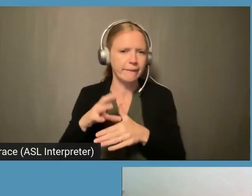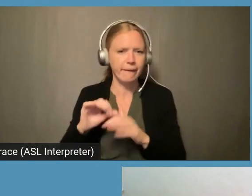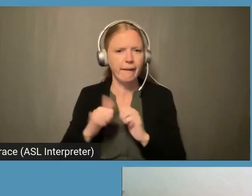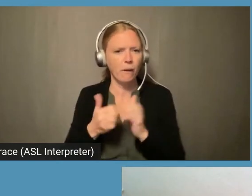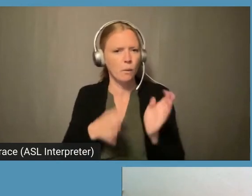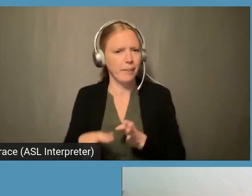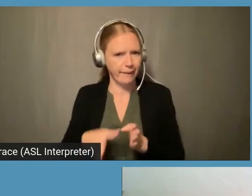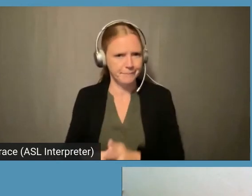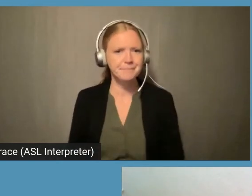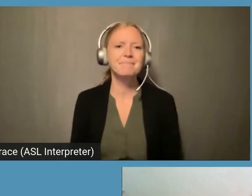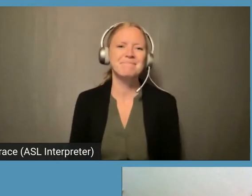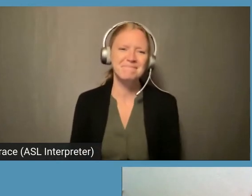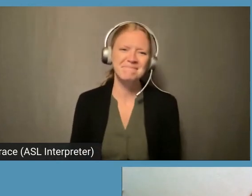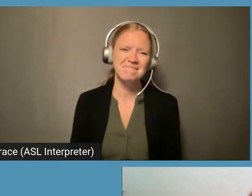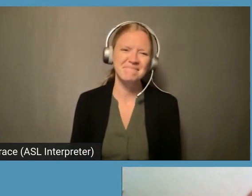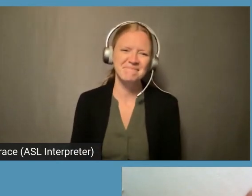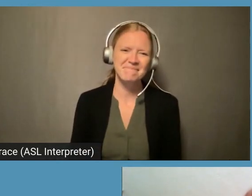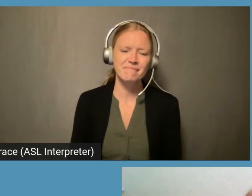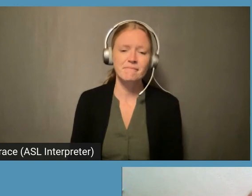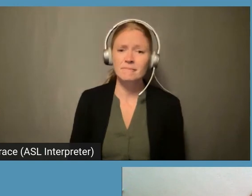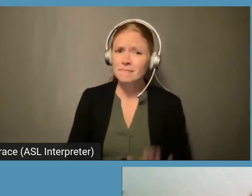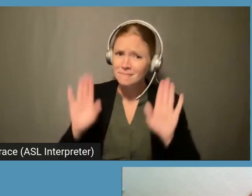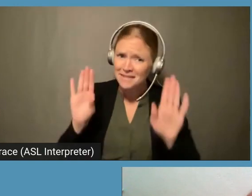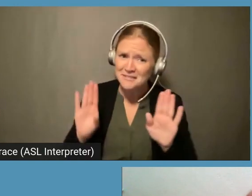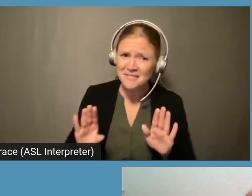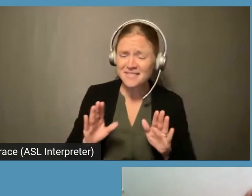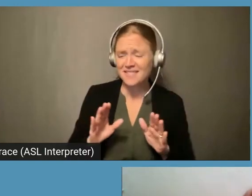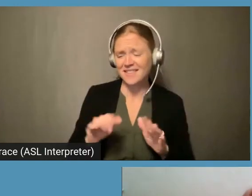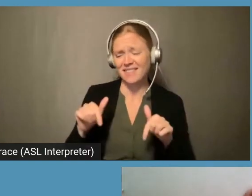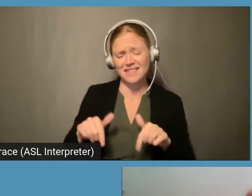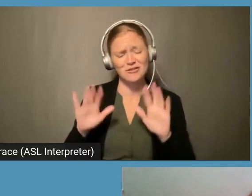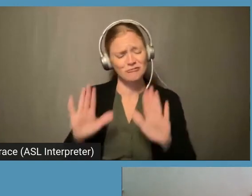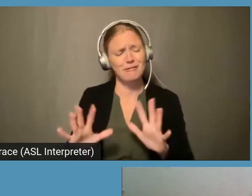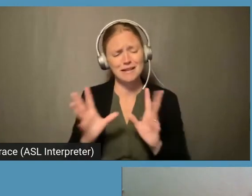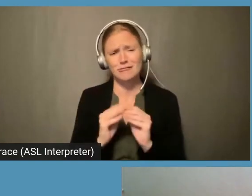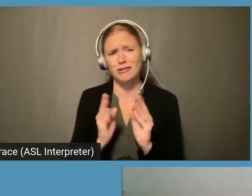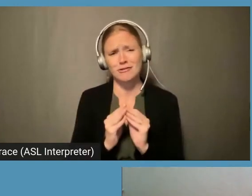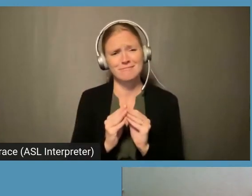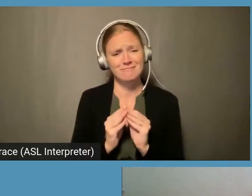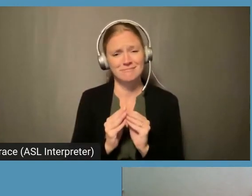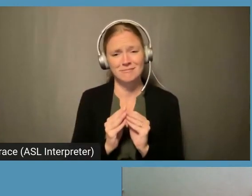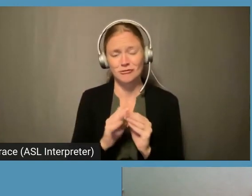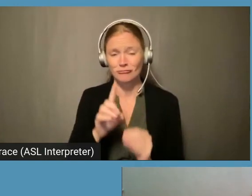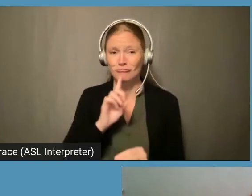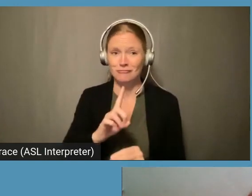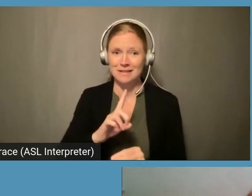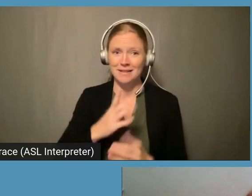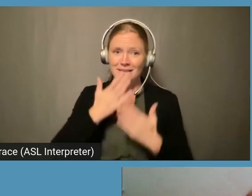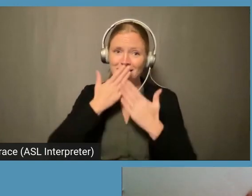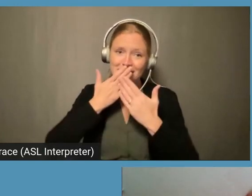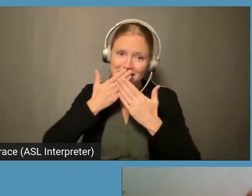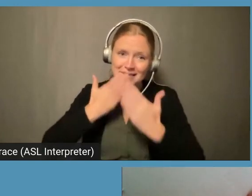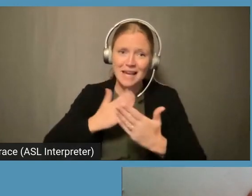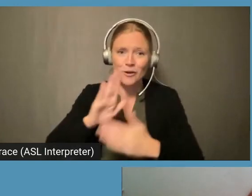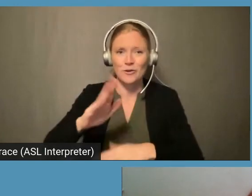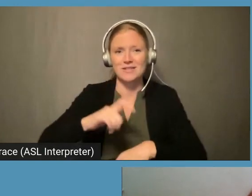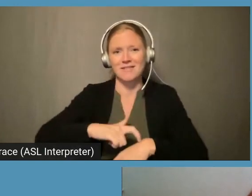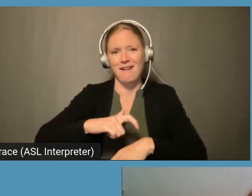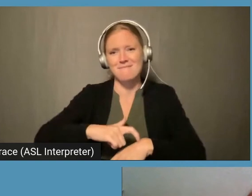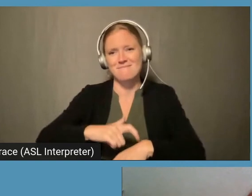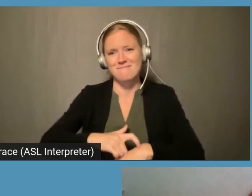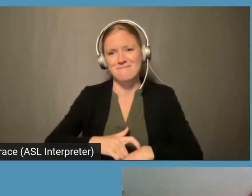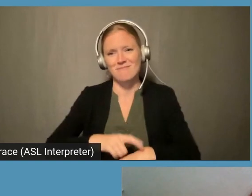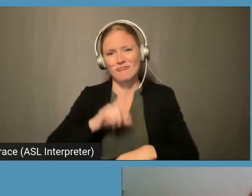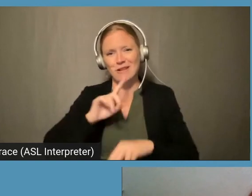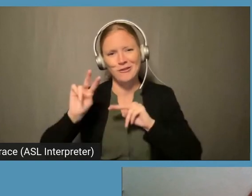that. Okay, well, wonderful. Well, this was a great session, and we very much thank you for your time and are looking forward to